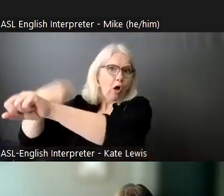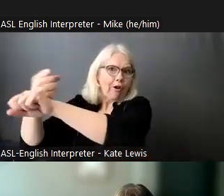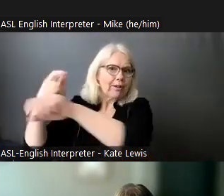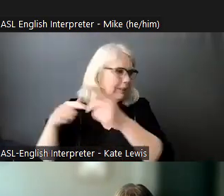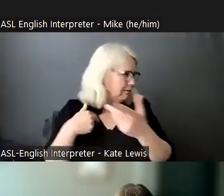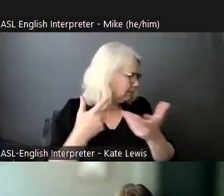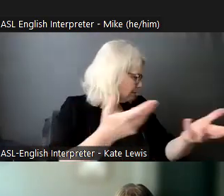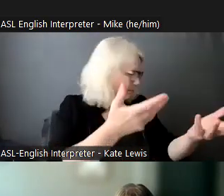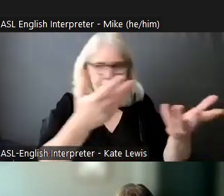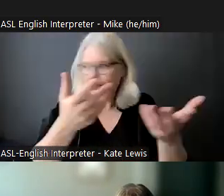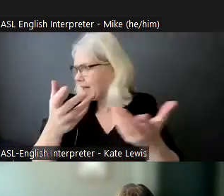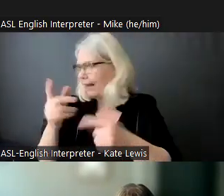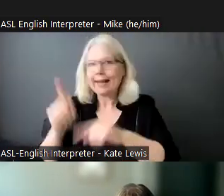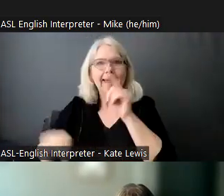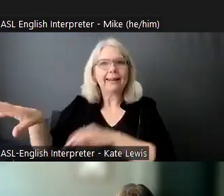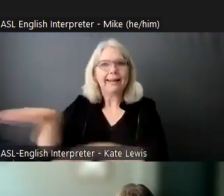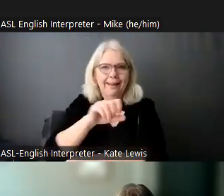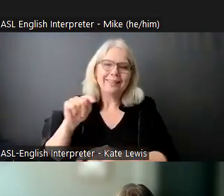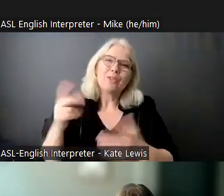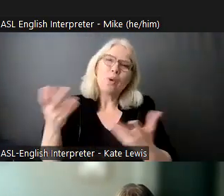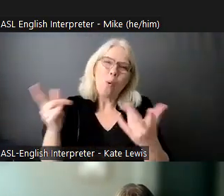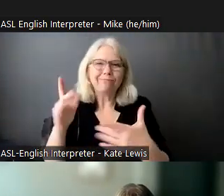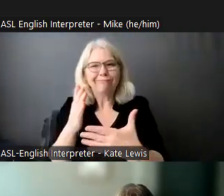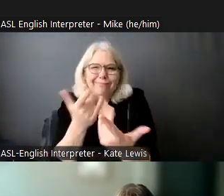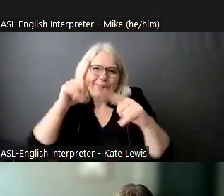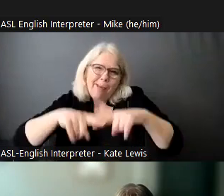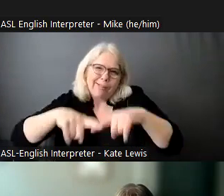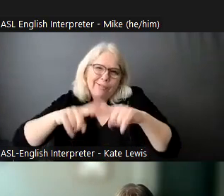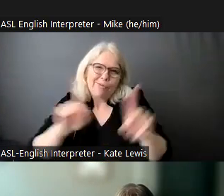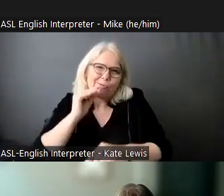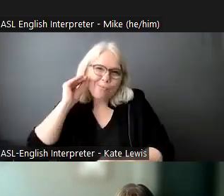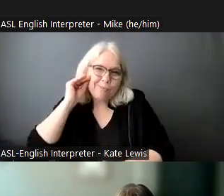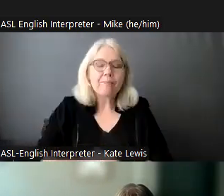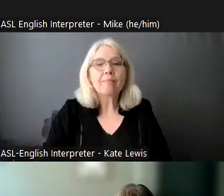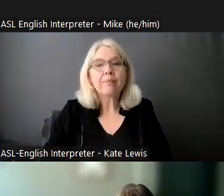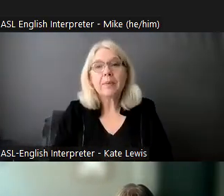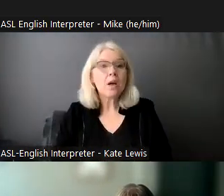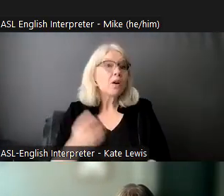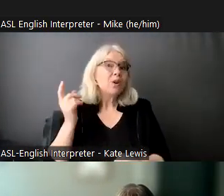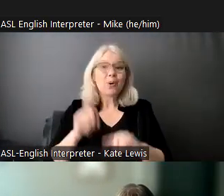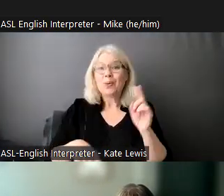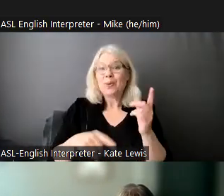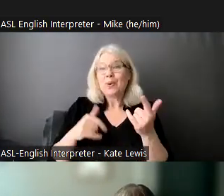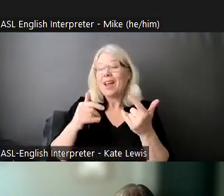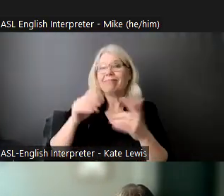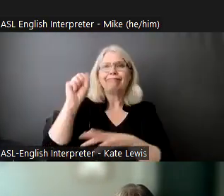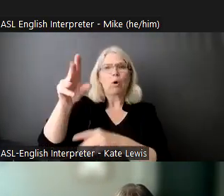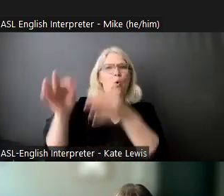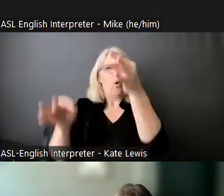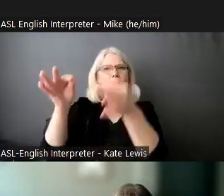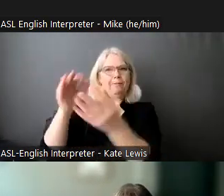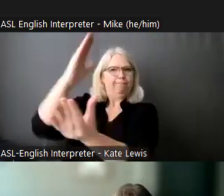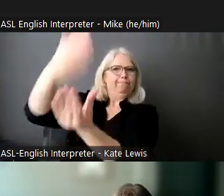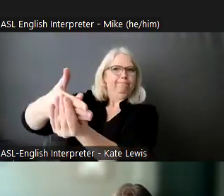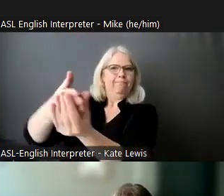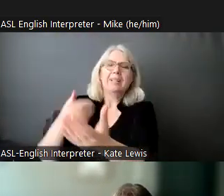visit you. There is no power of attorney registry, so you can't file it with the court or anywhere specific, and everyone's going to say